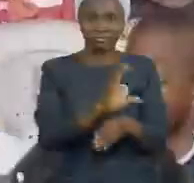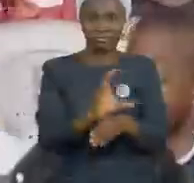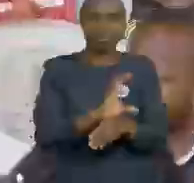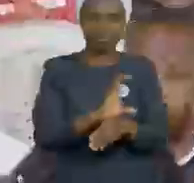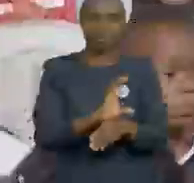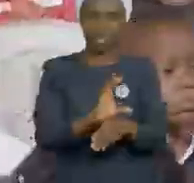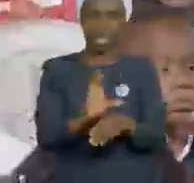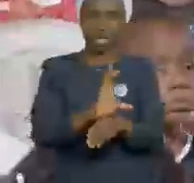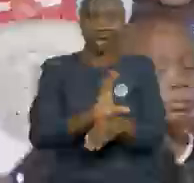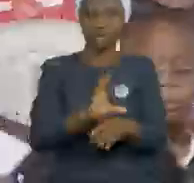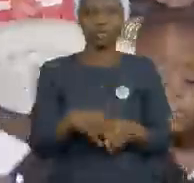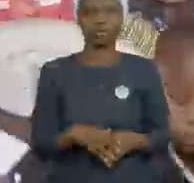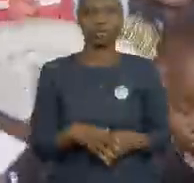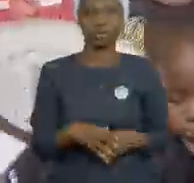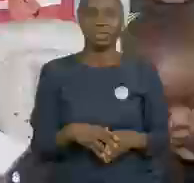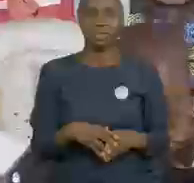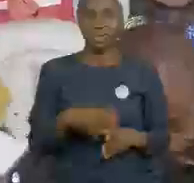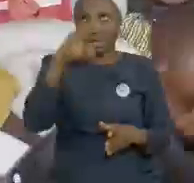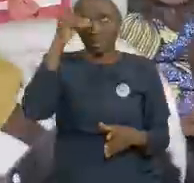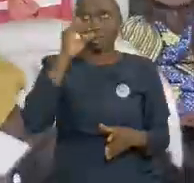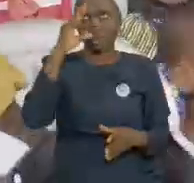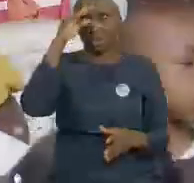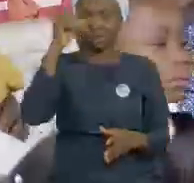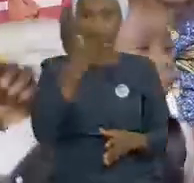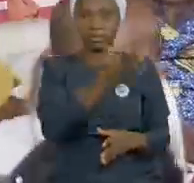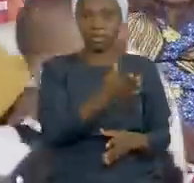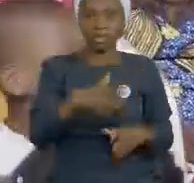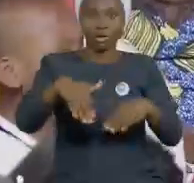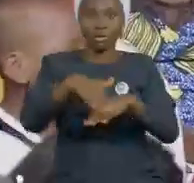He's there with them over the radio, over the television.